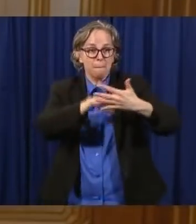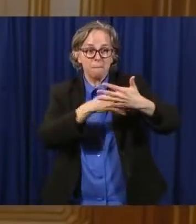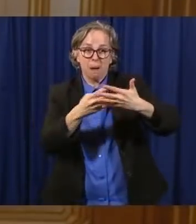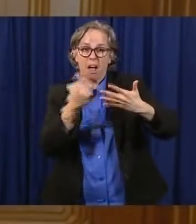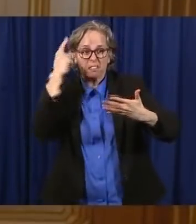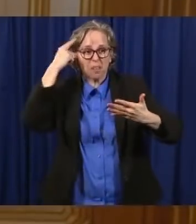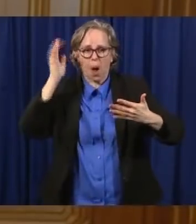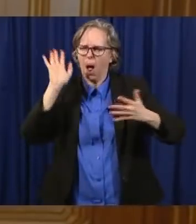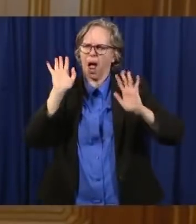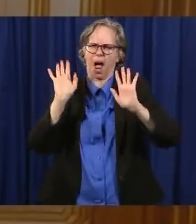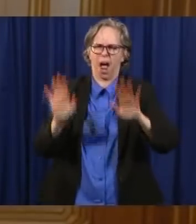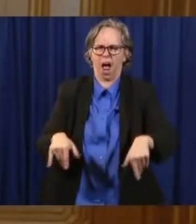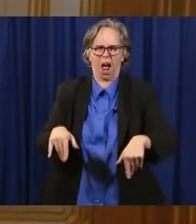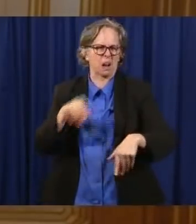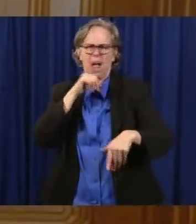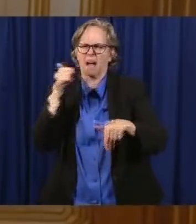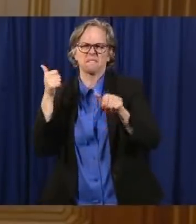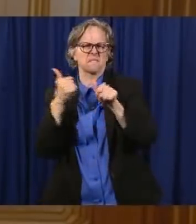We did a lot better.